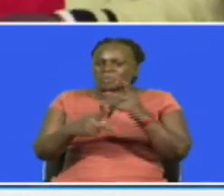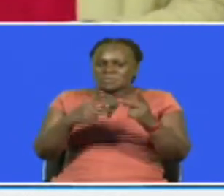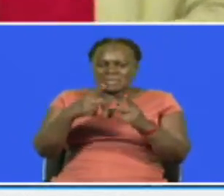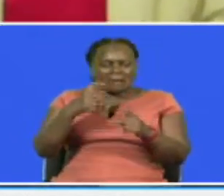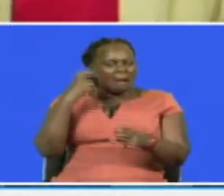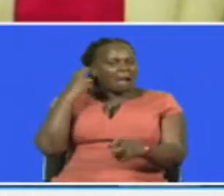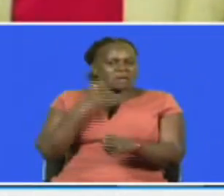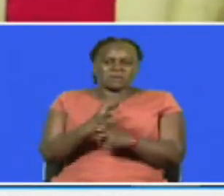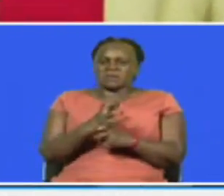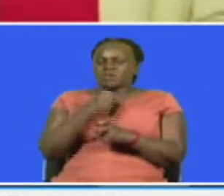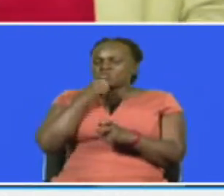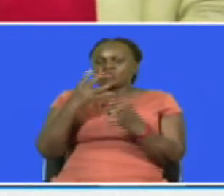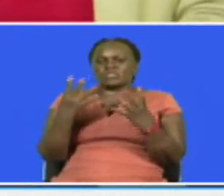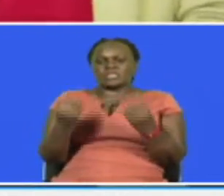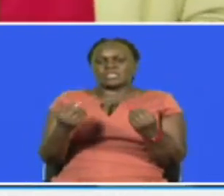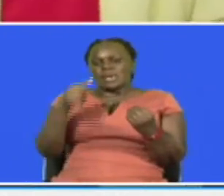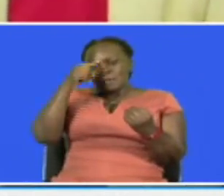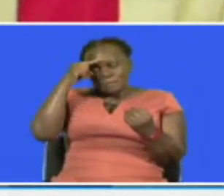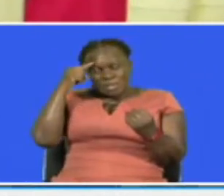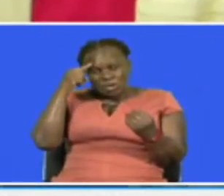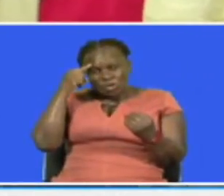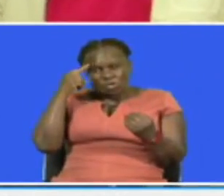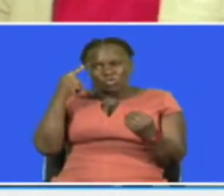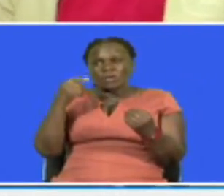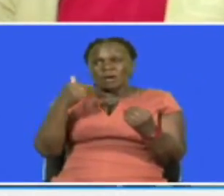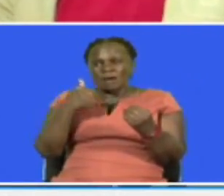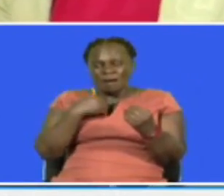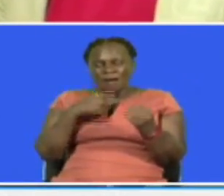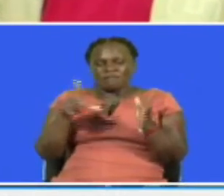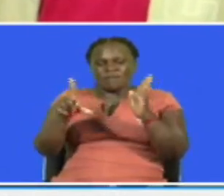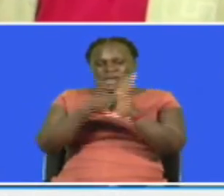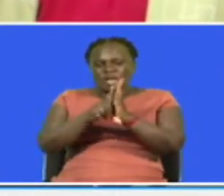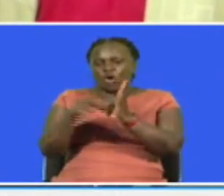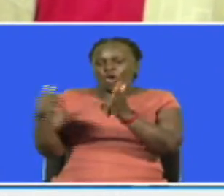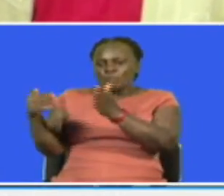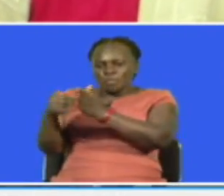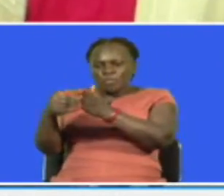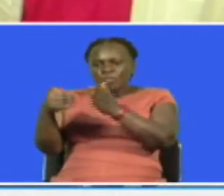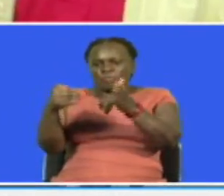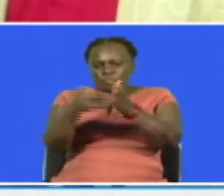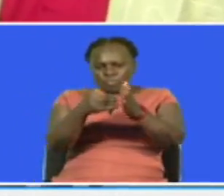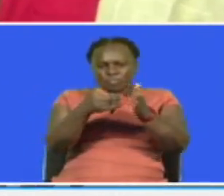exercise in futility due to these existing legal impediments. Jeff